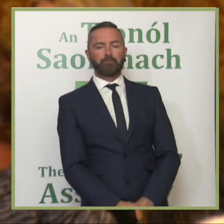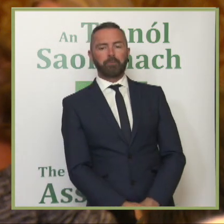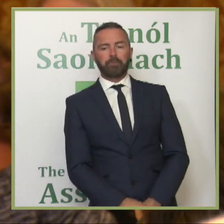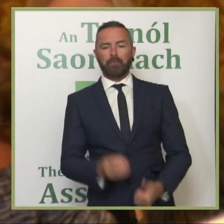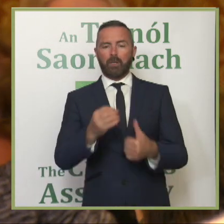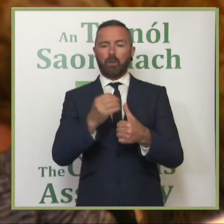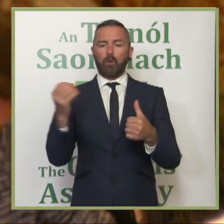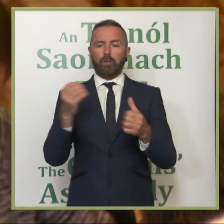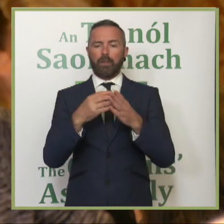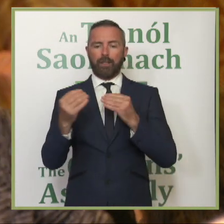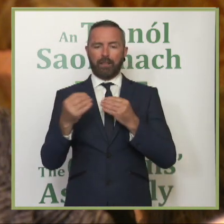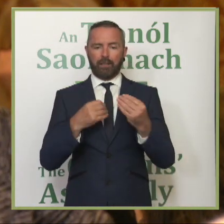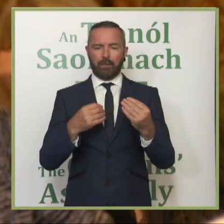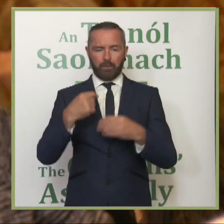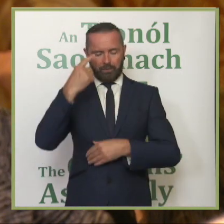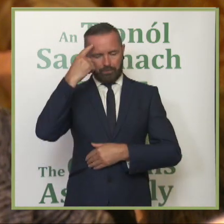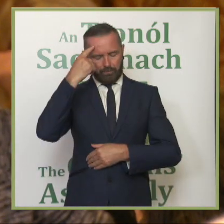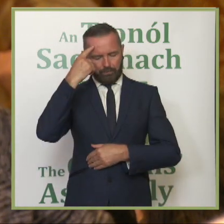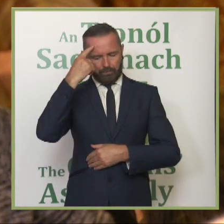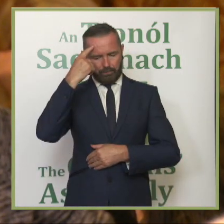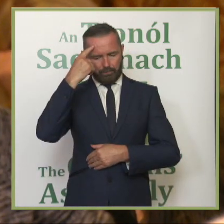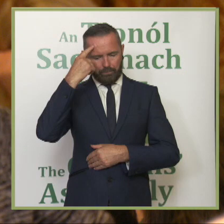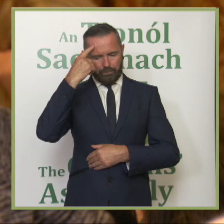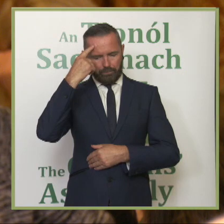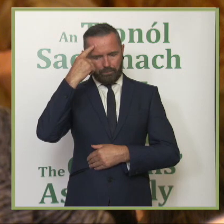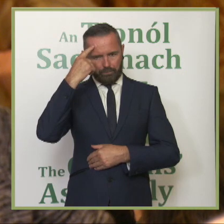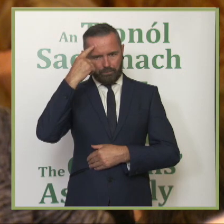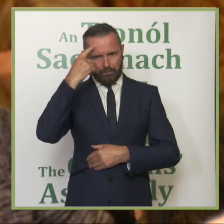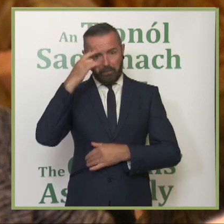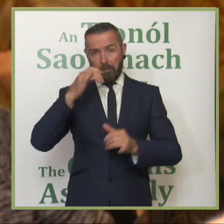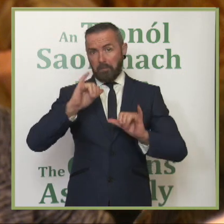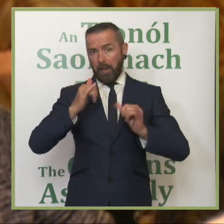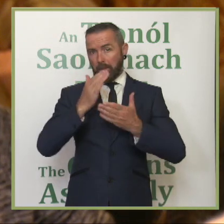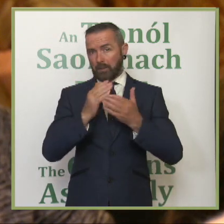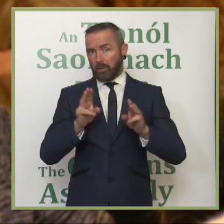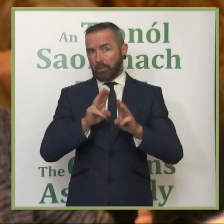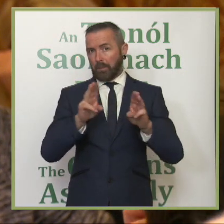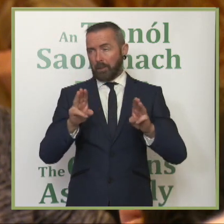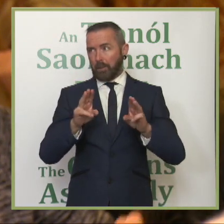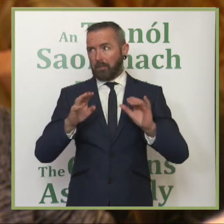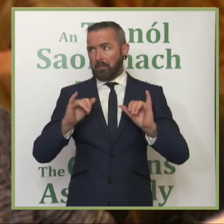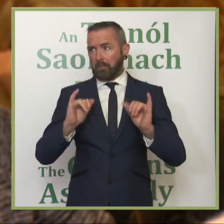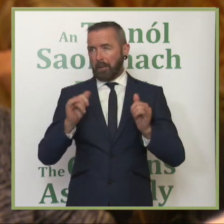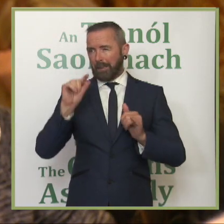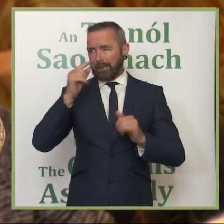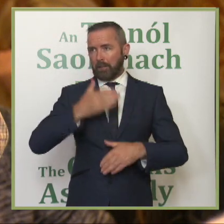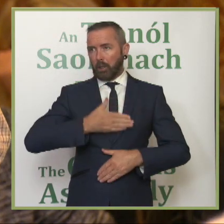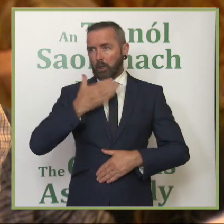we actually did think of, that maybe some people might be upset